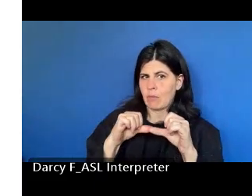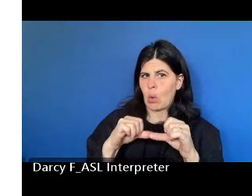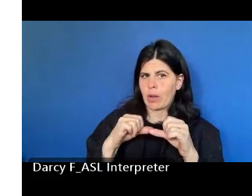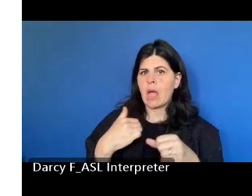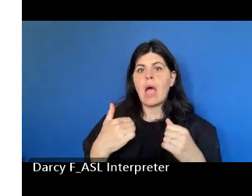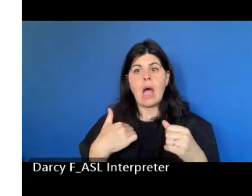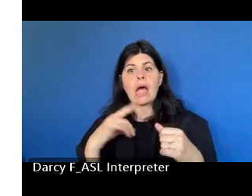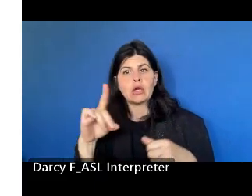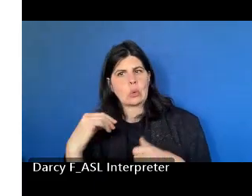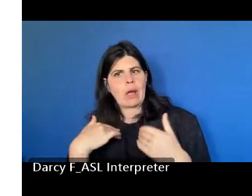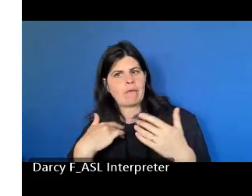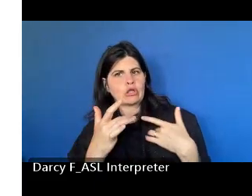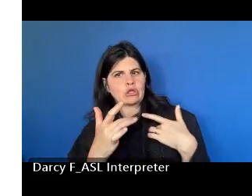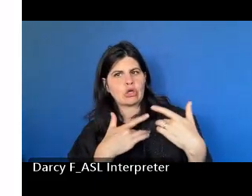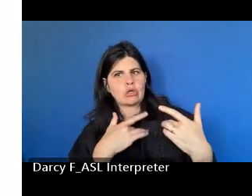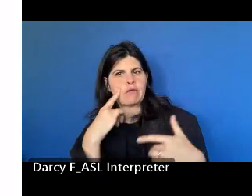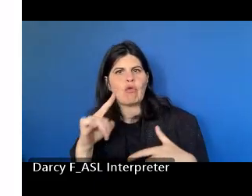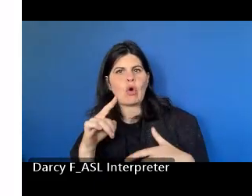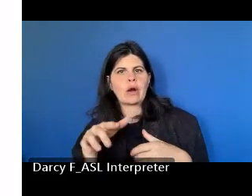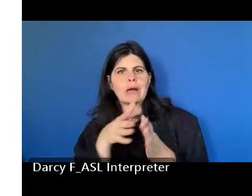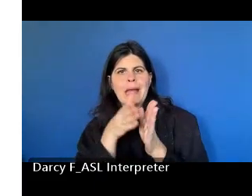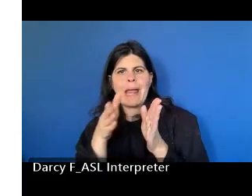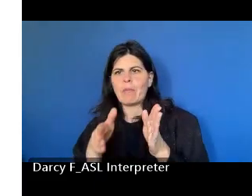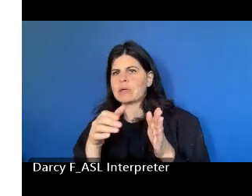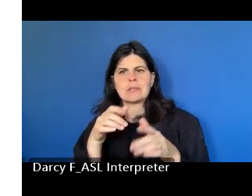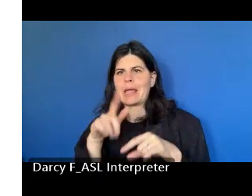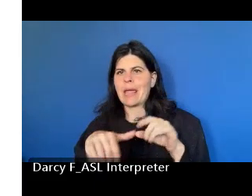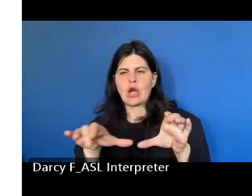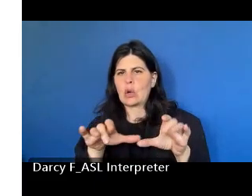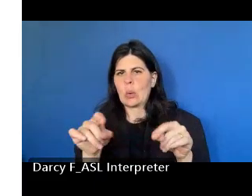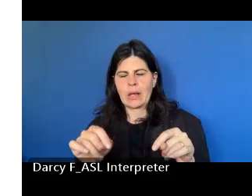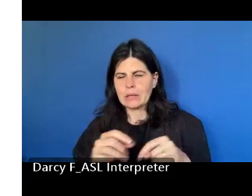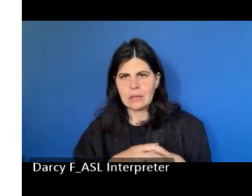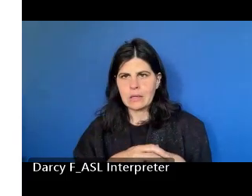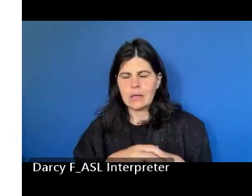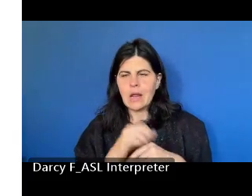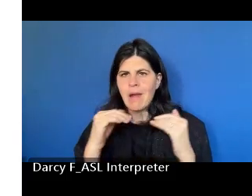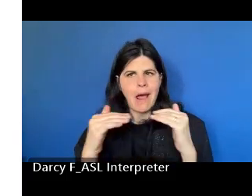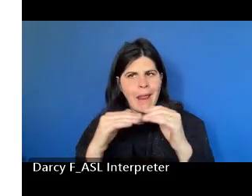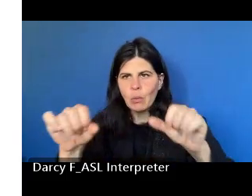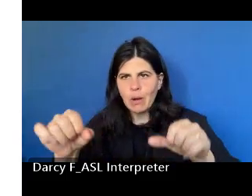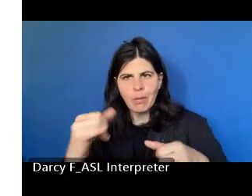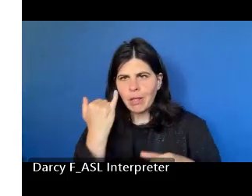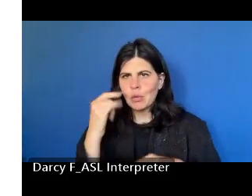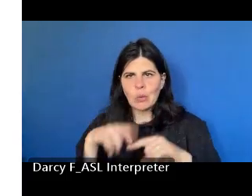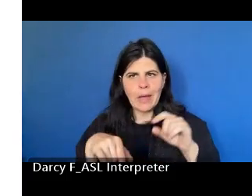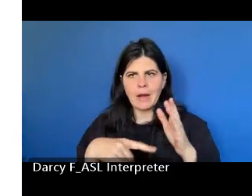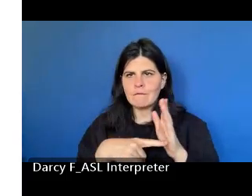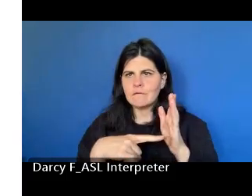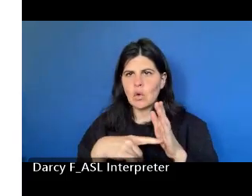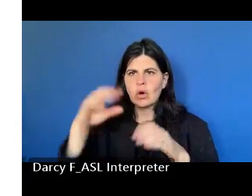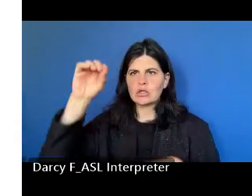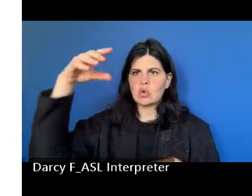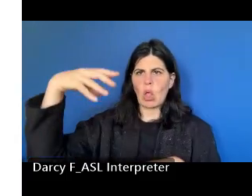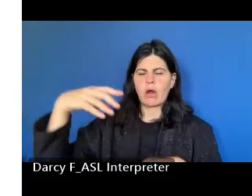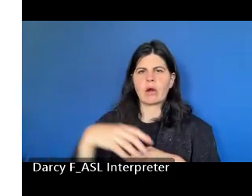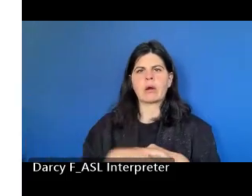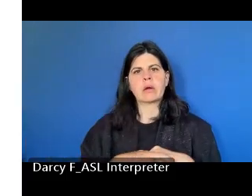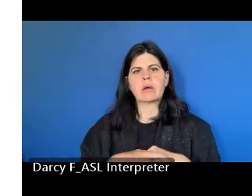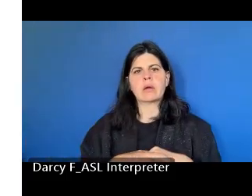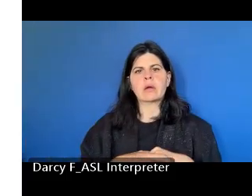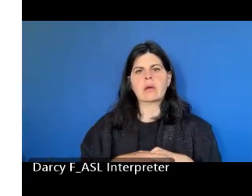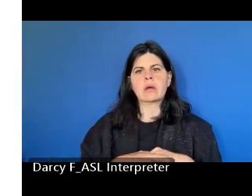my neighbors that cannot do that. And it's not equitable if you can't afford solar. And even with solar, like some commented,